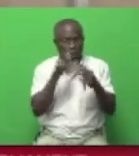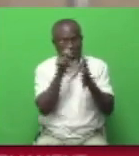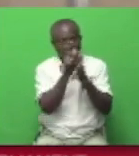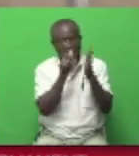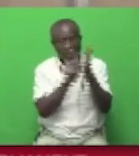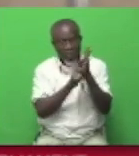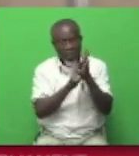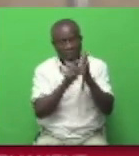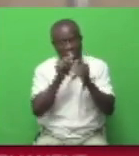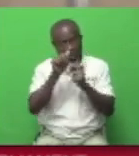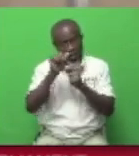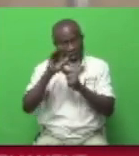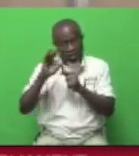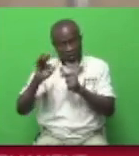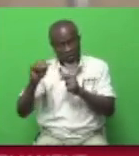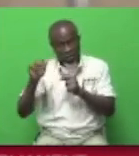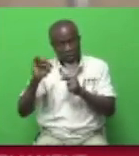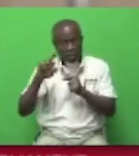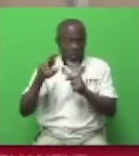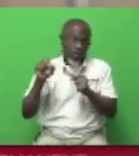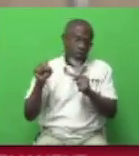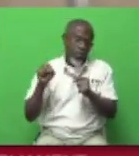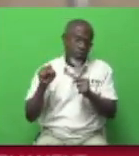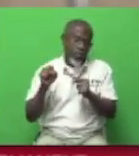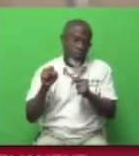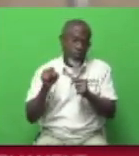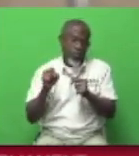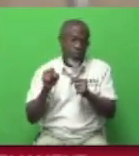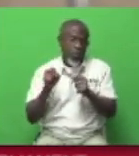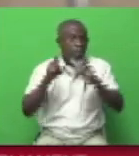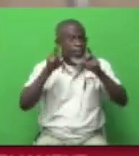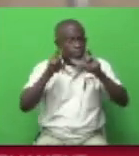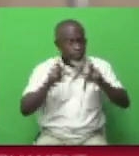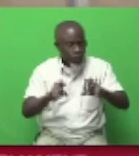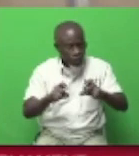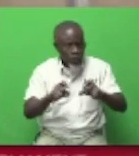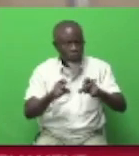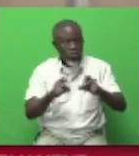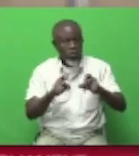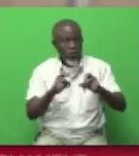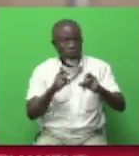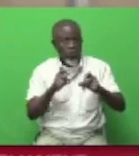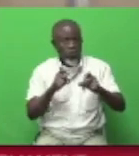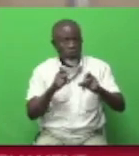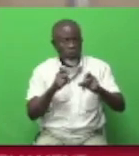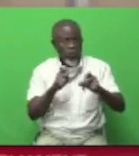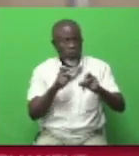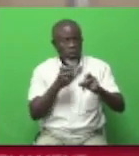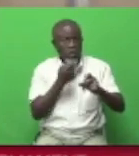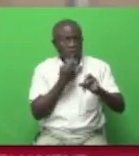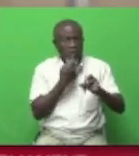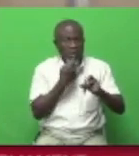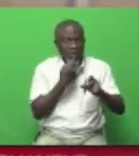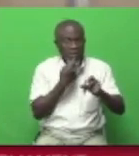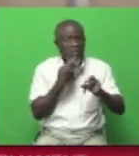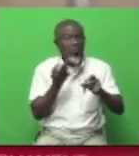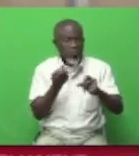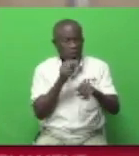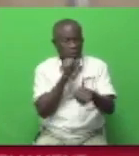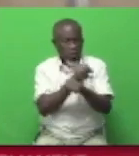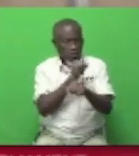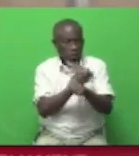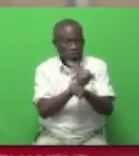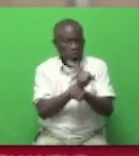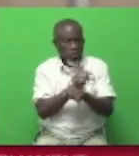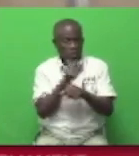the office, on the Ministry of Legal Affairs side, I have to recognize our very hard-working Registrar General,